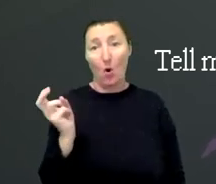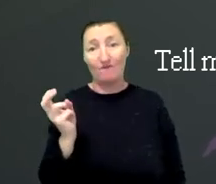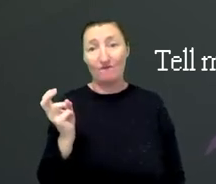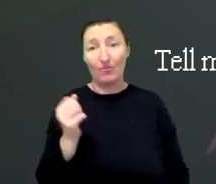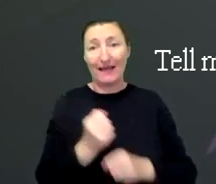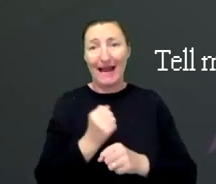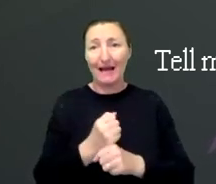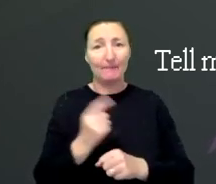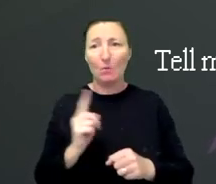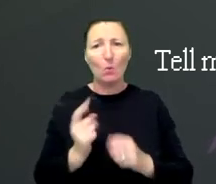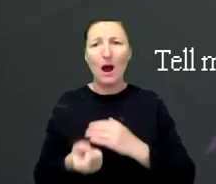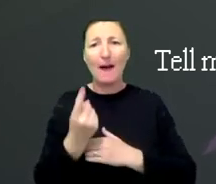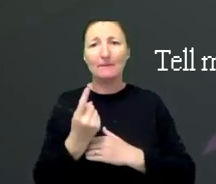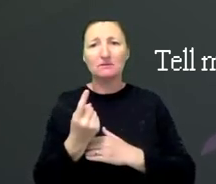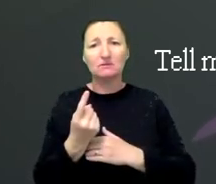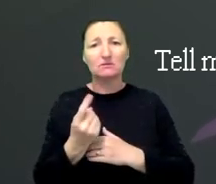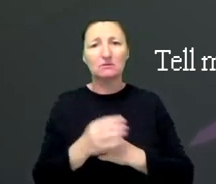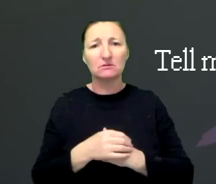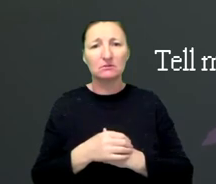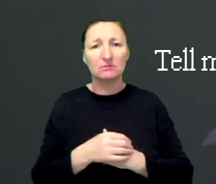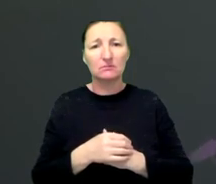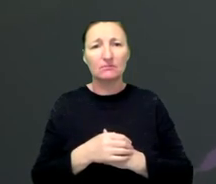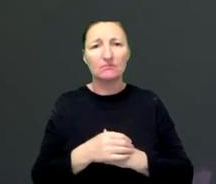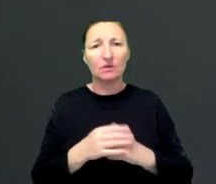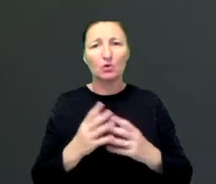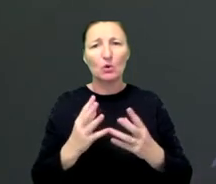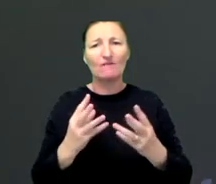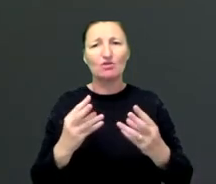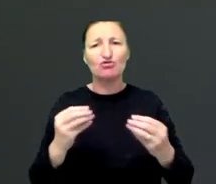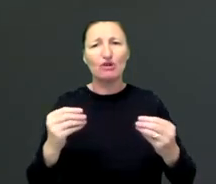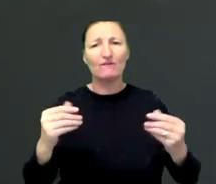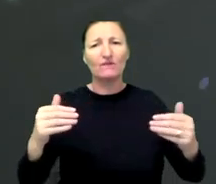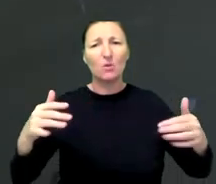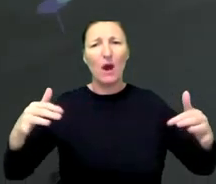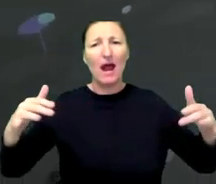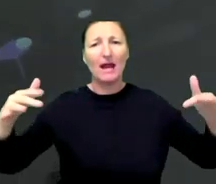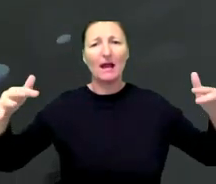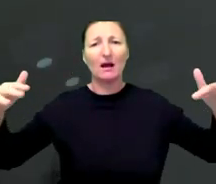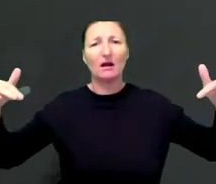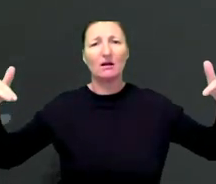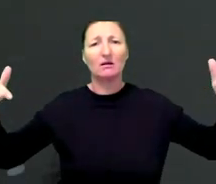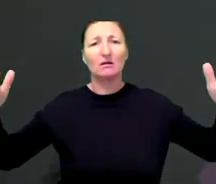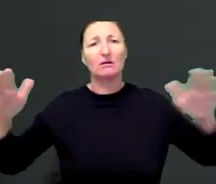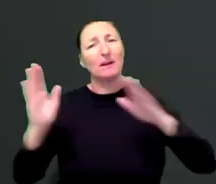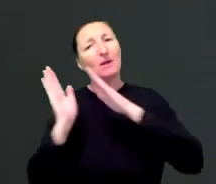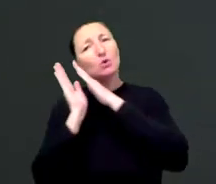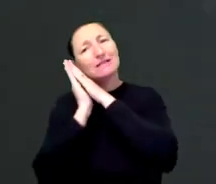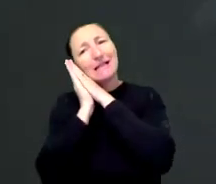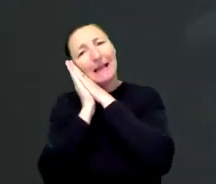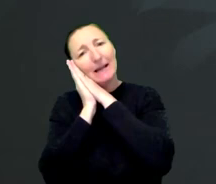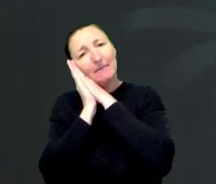We might drift away a little bit. We might drift away. The maze will sleep until the next playthrough.